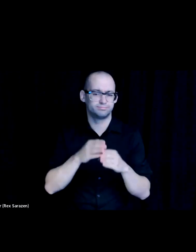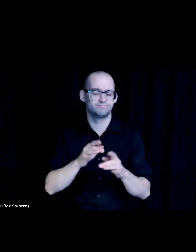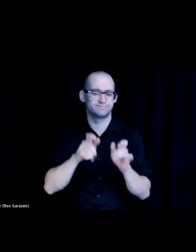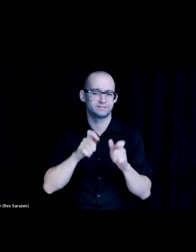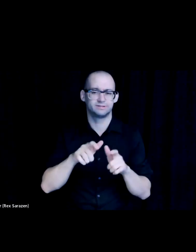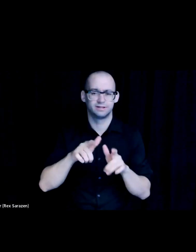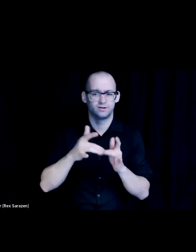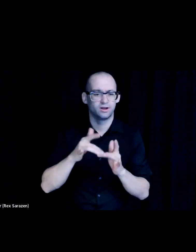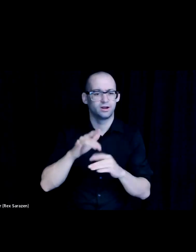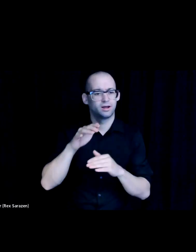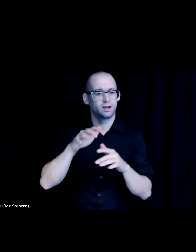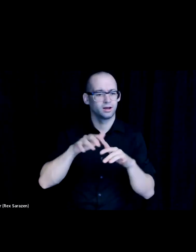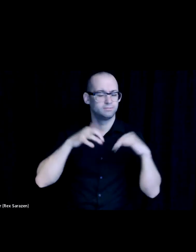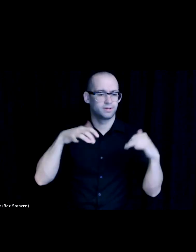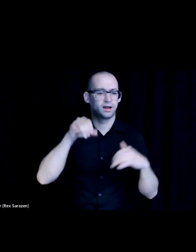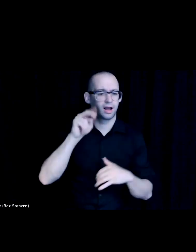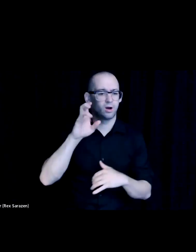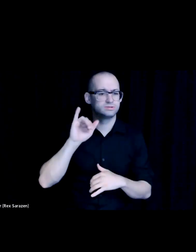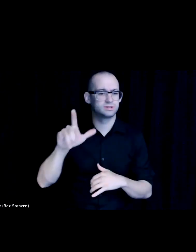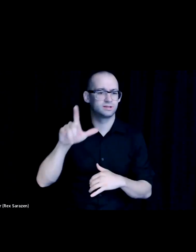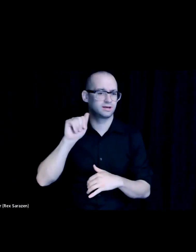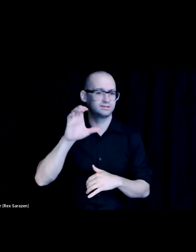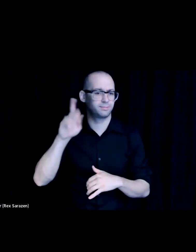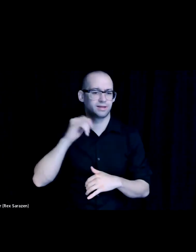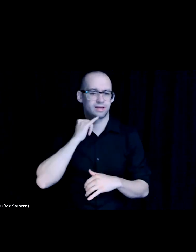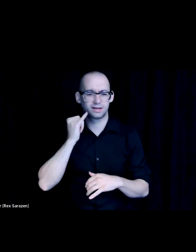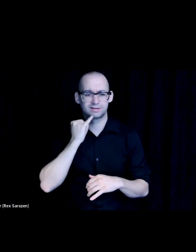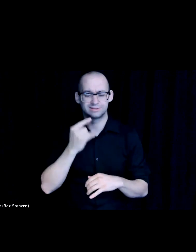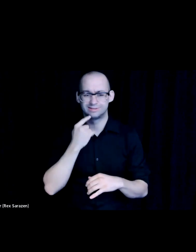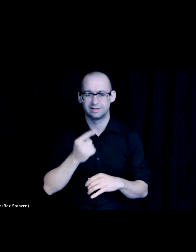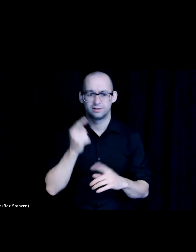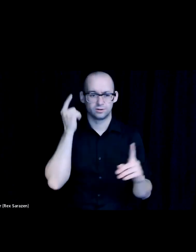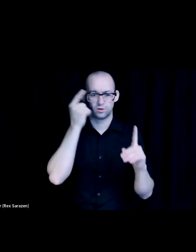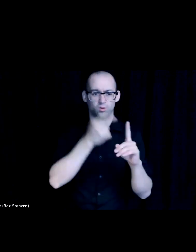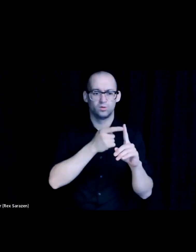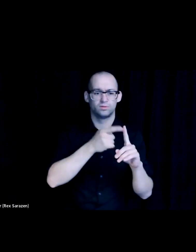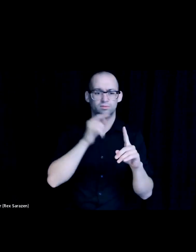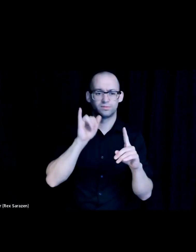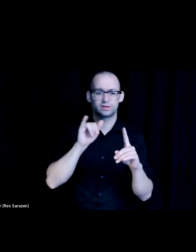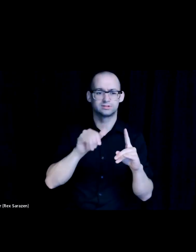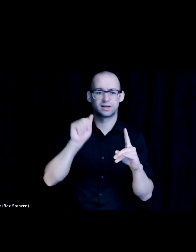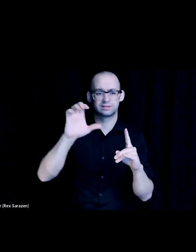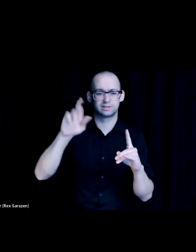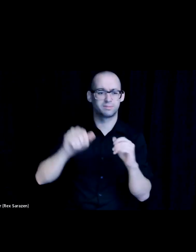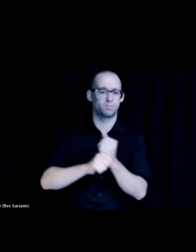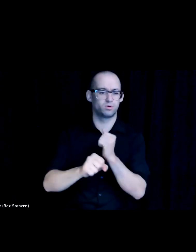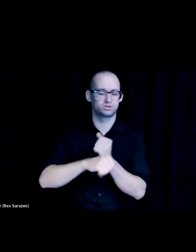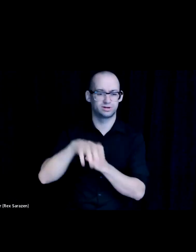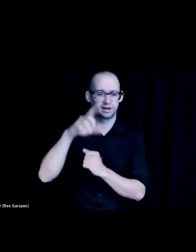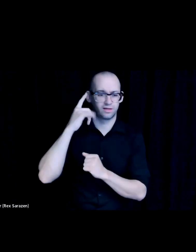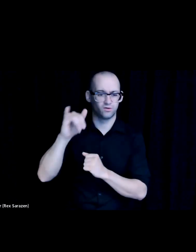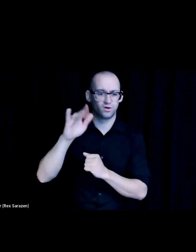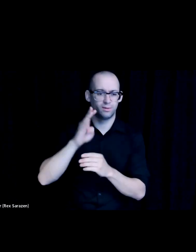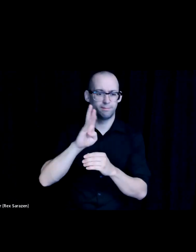the ACP is a stated goal. ACP promotion is a stated goal of the California Broadband